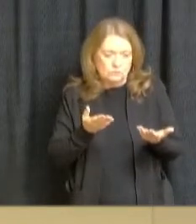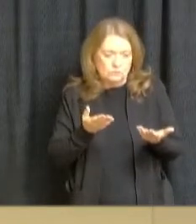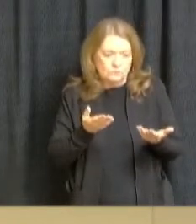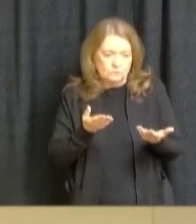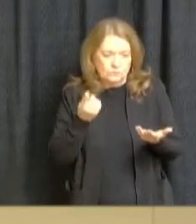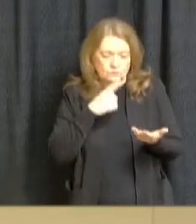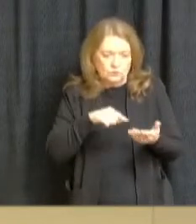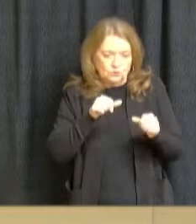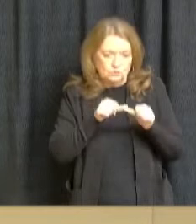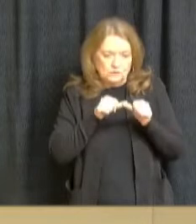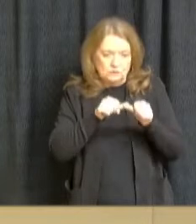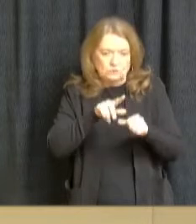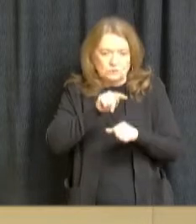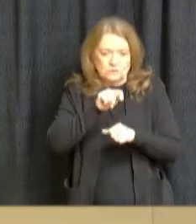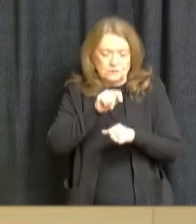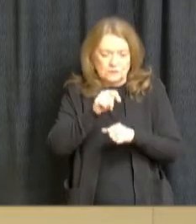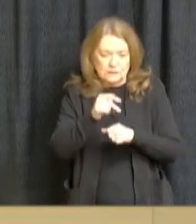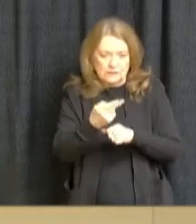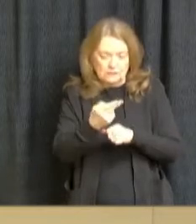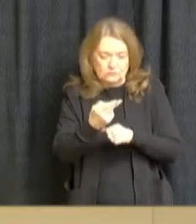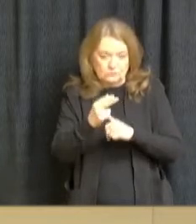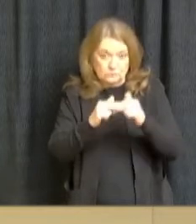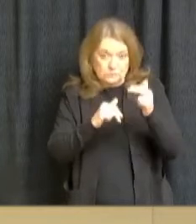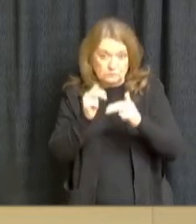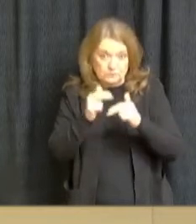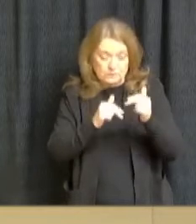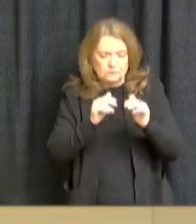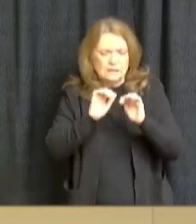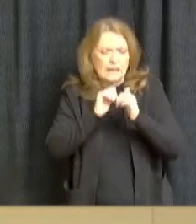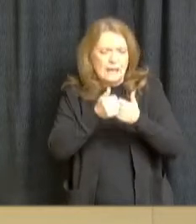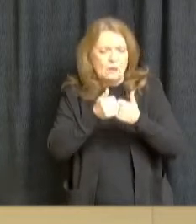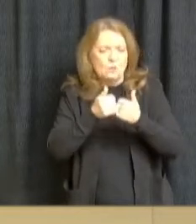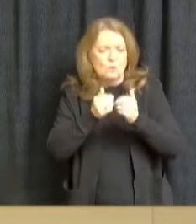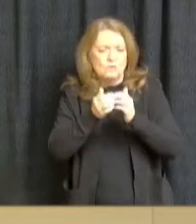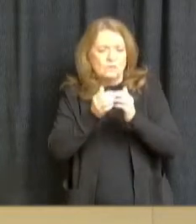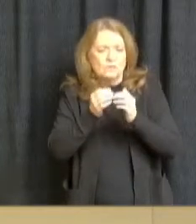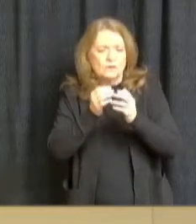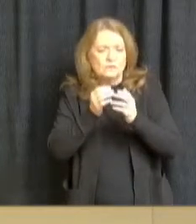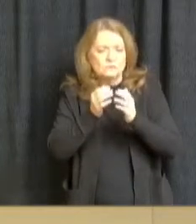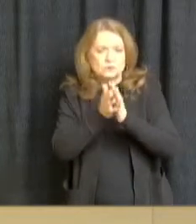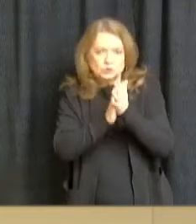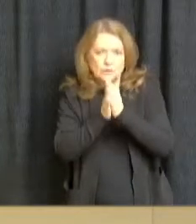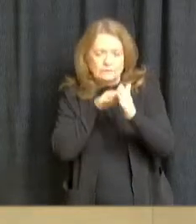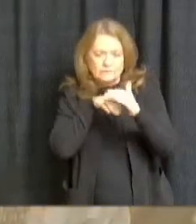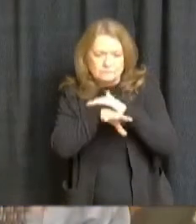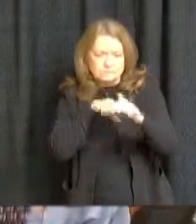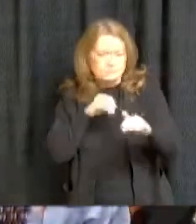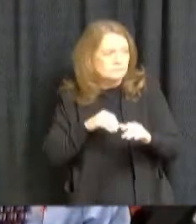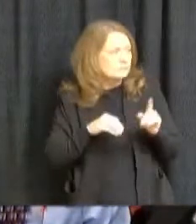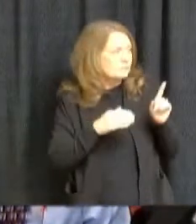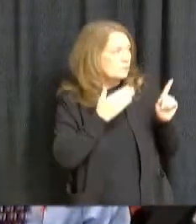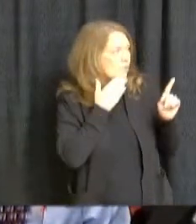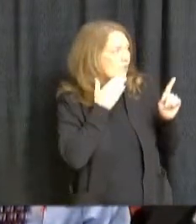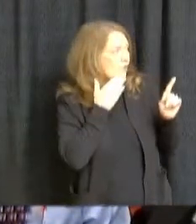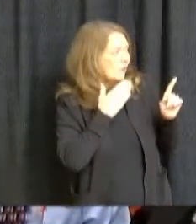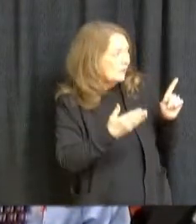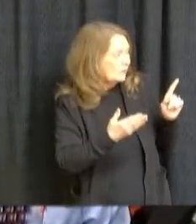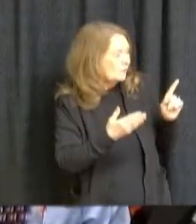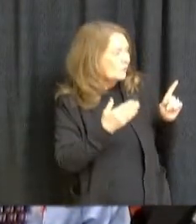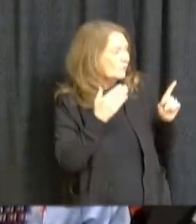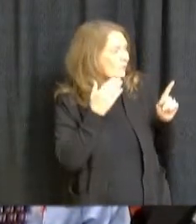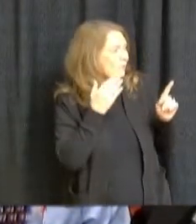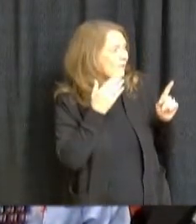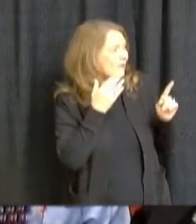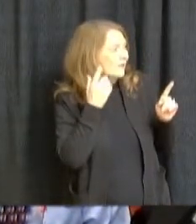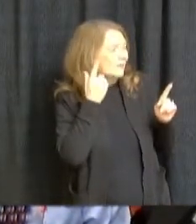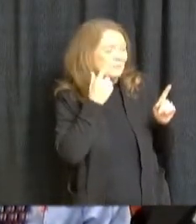townhomes where the access would be for the traffic to get in and out of that. Thank you for reminding me, because You're that was welcome. supposed to be in my speech.